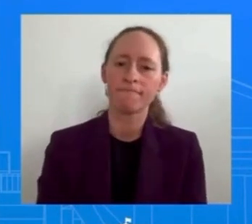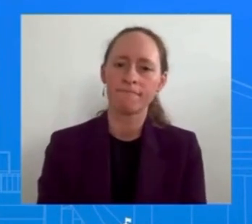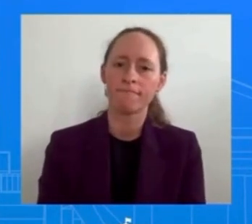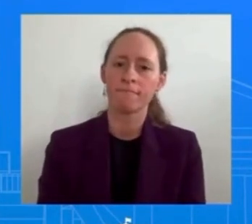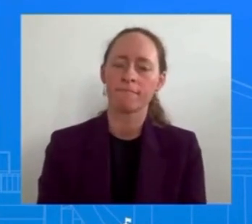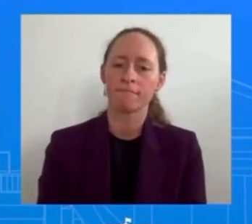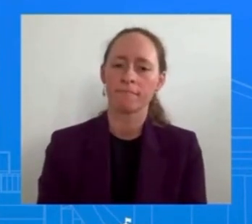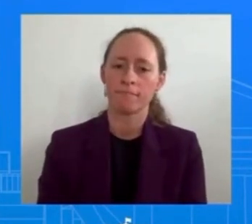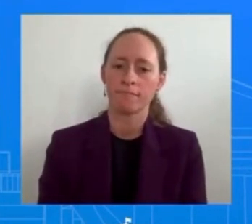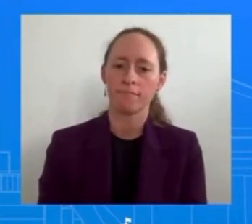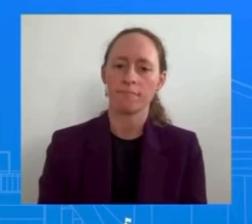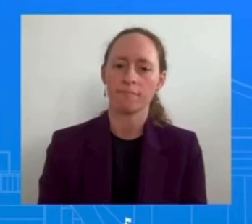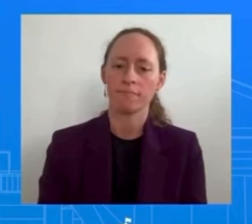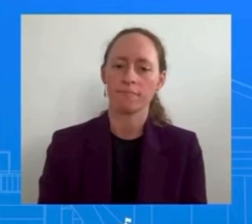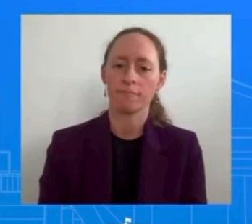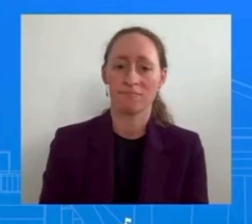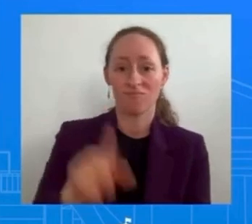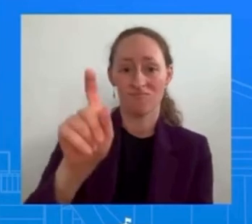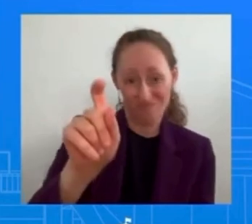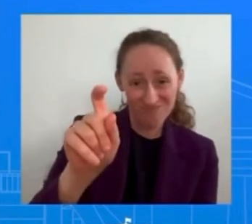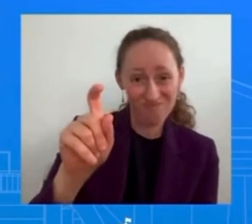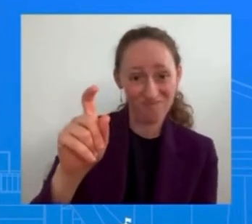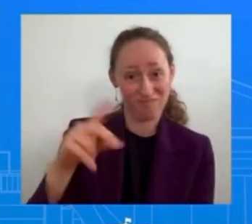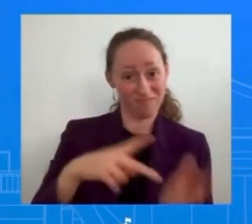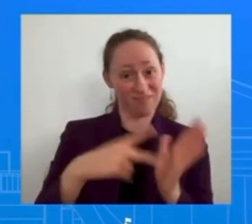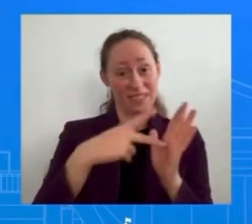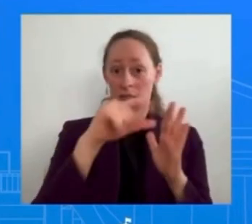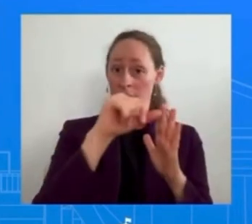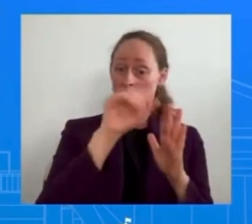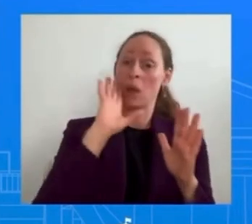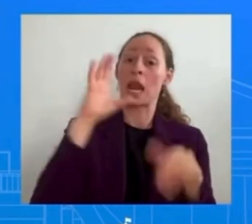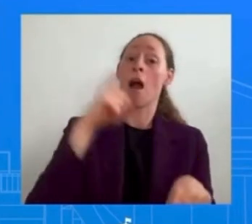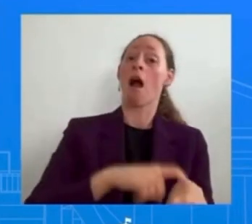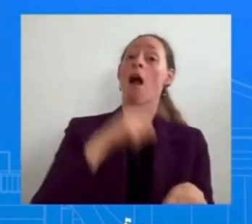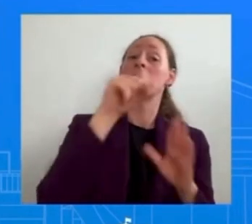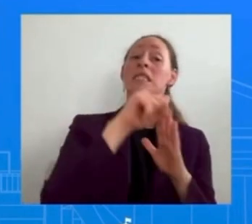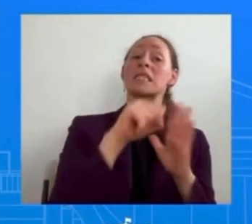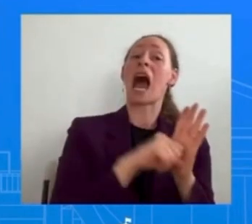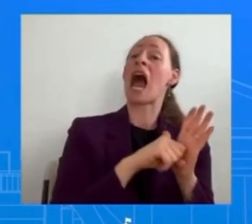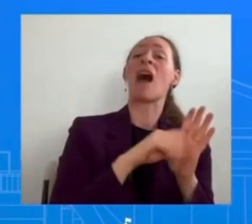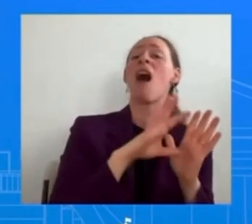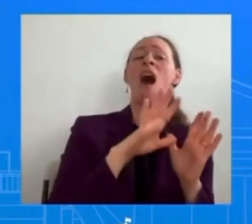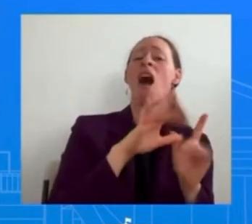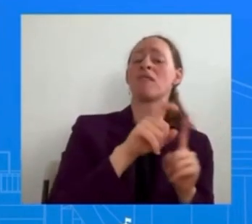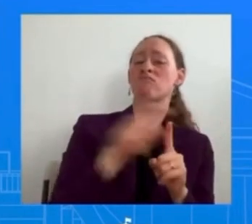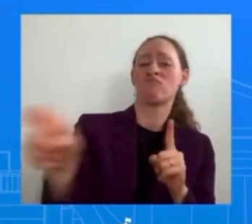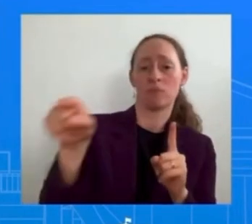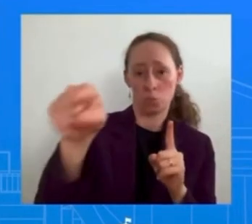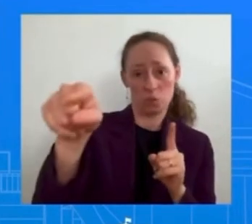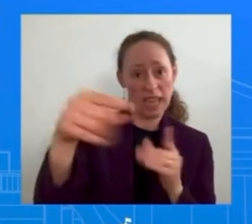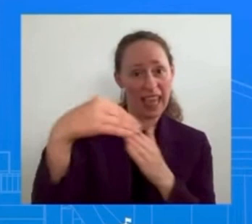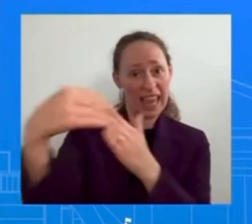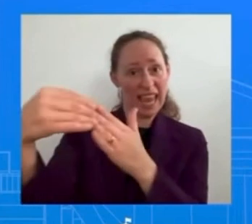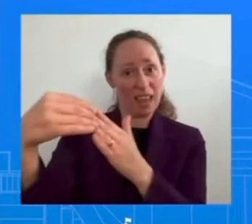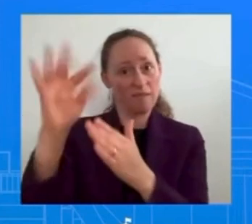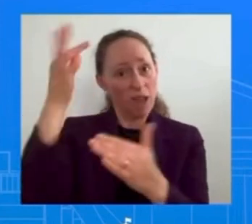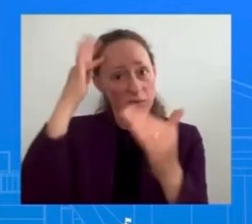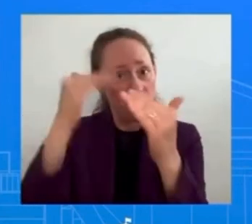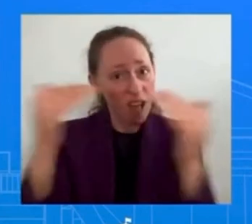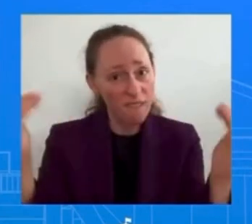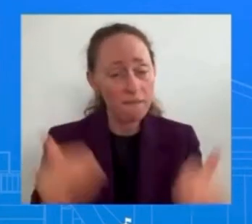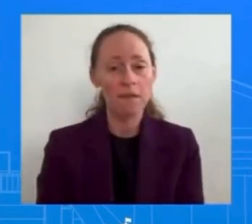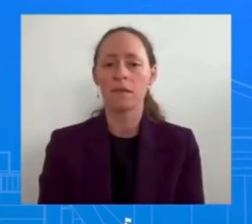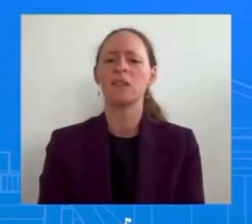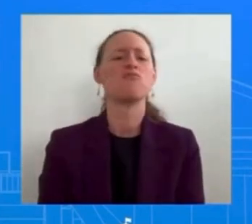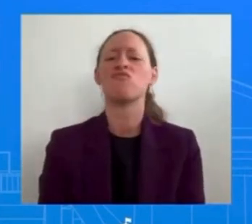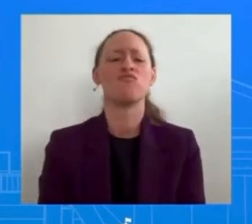if they wanted to? I don't think we would ever want that, right? This is their community. We want to be able to support them, and we will be there to support them